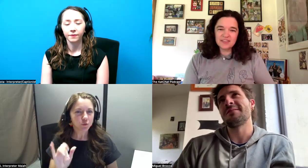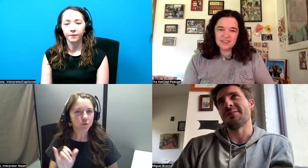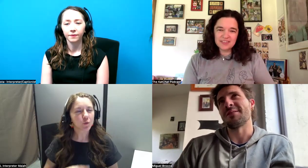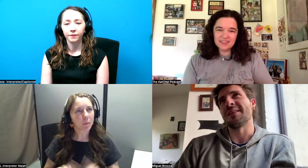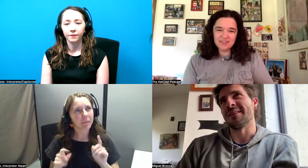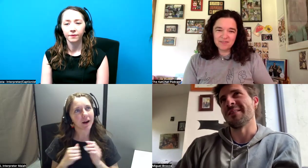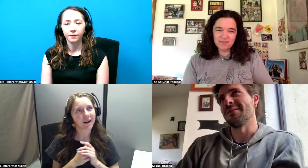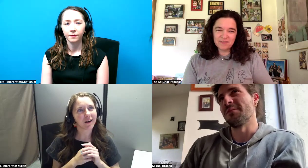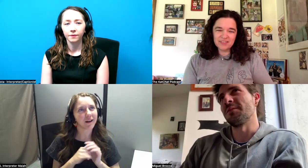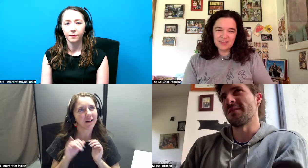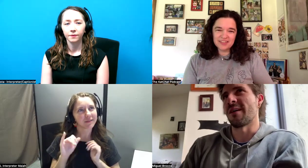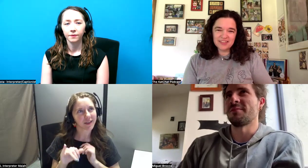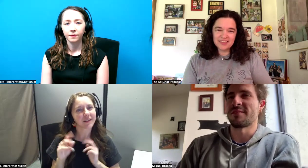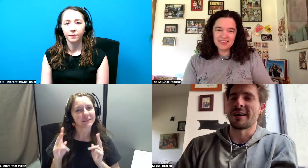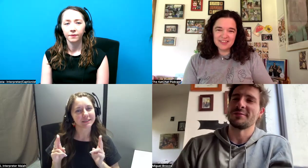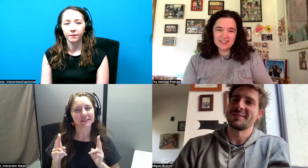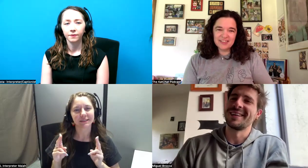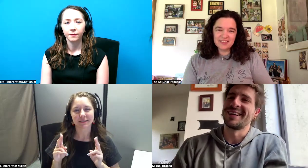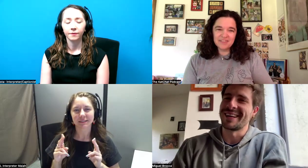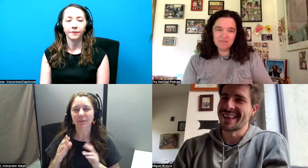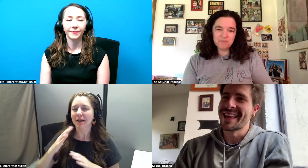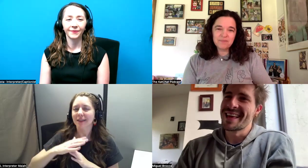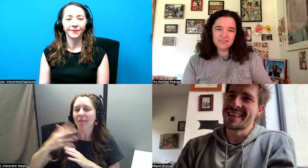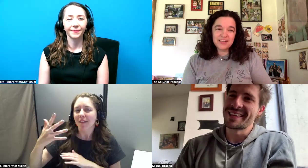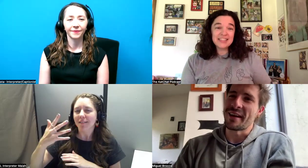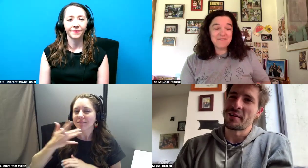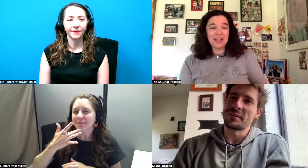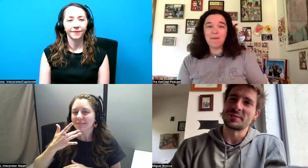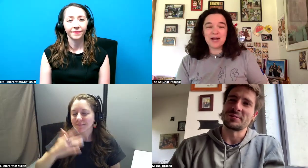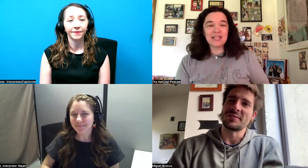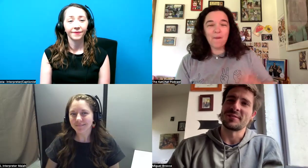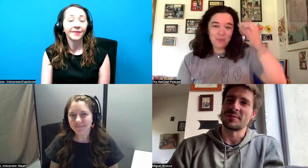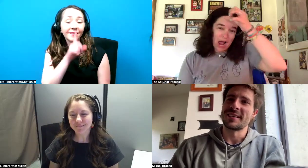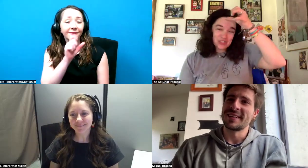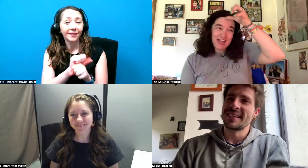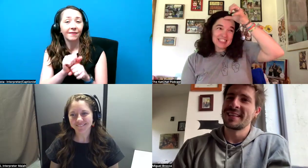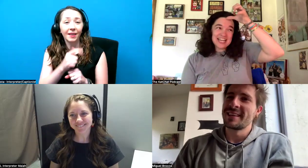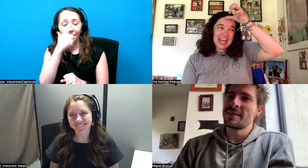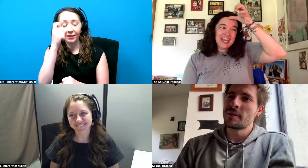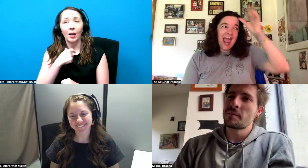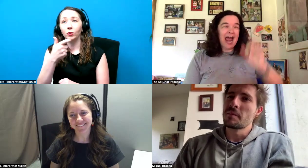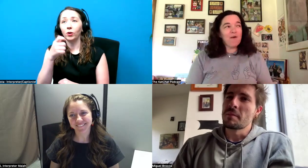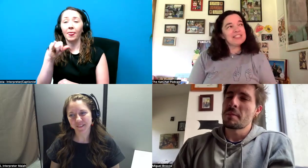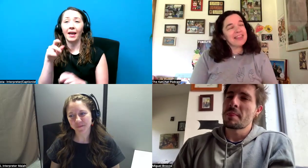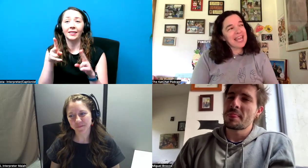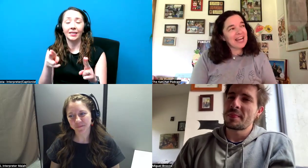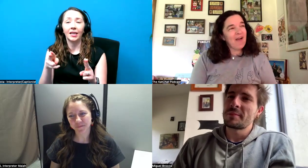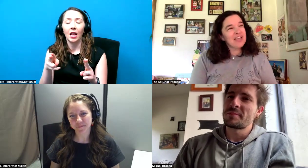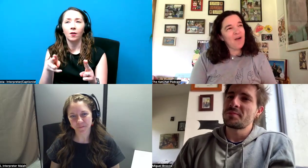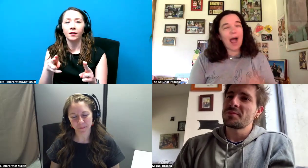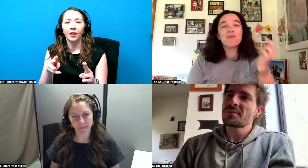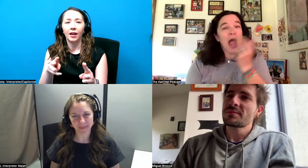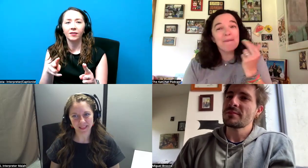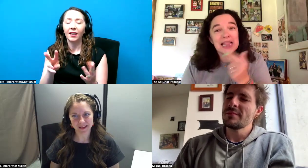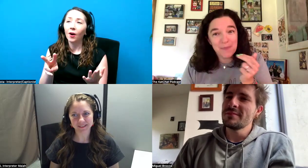that's definitely the top five. Yeah, that was a Happening. really And I was watching that again. I was like thinking, I